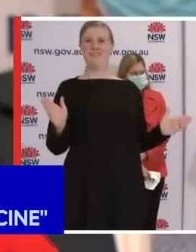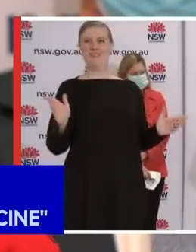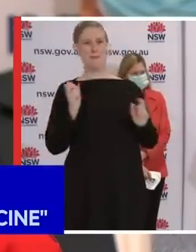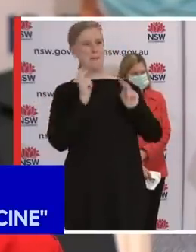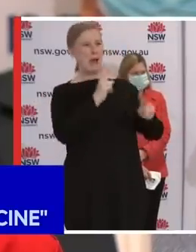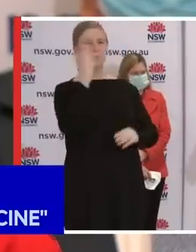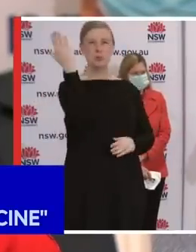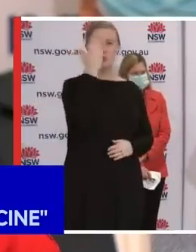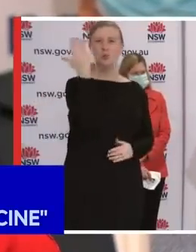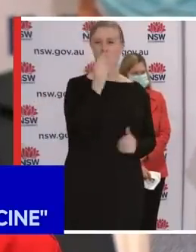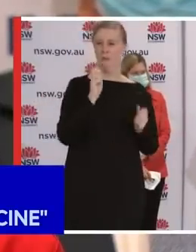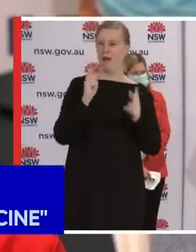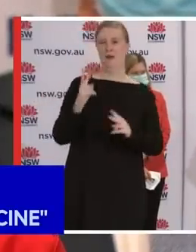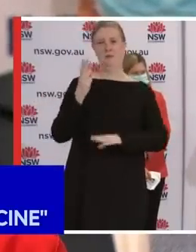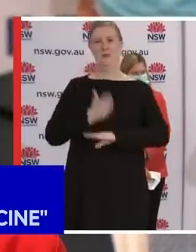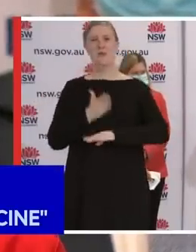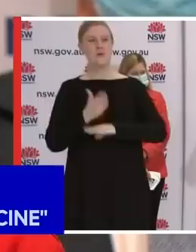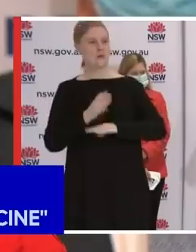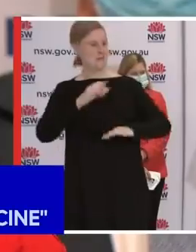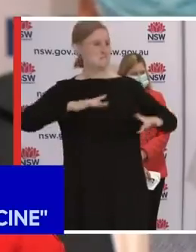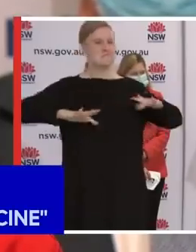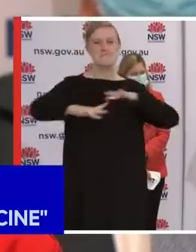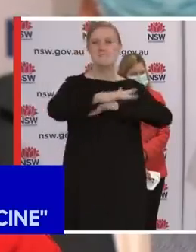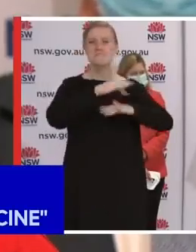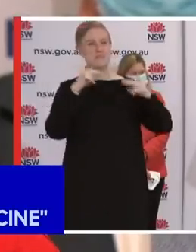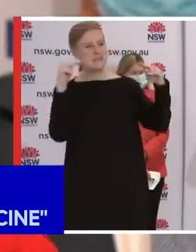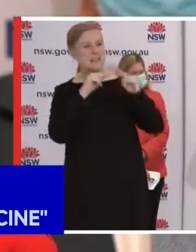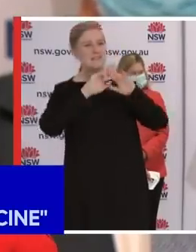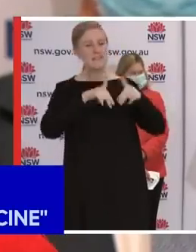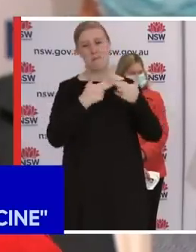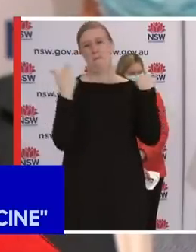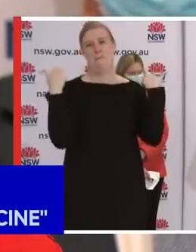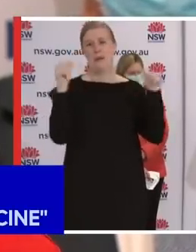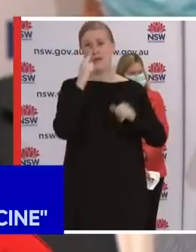vaccinated, older people, young people,